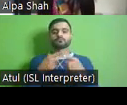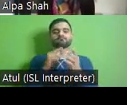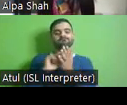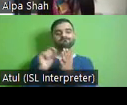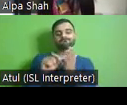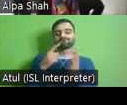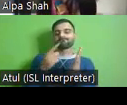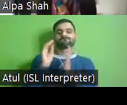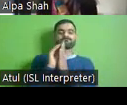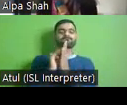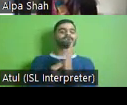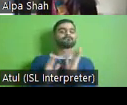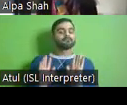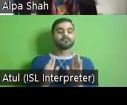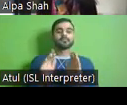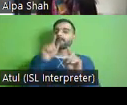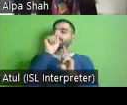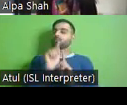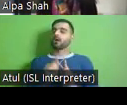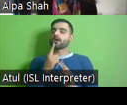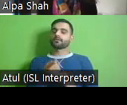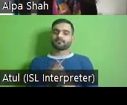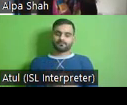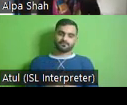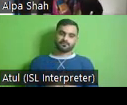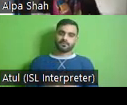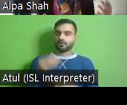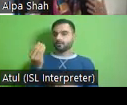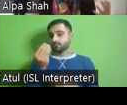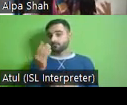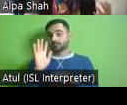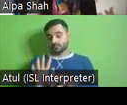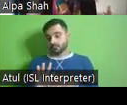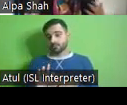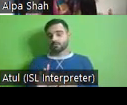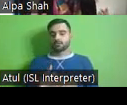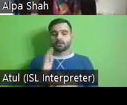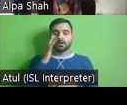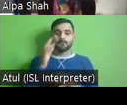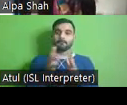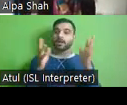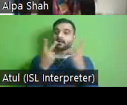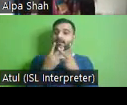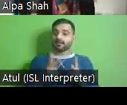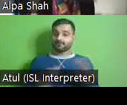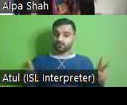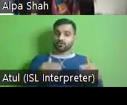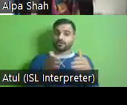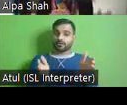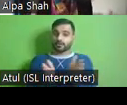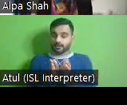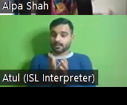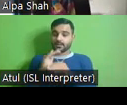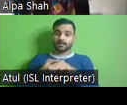I'll come on to that in a minute, but you know, there are, I think, some very big differences between the communities who live